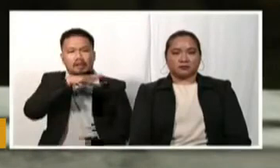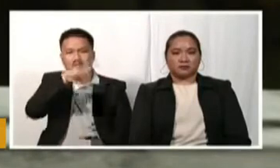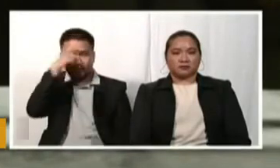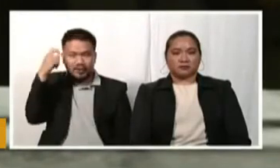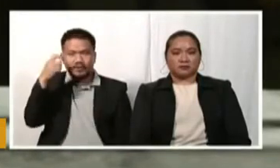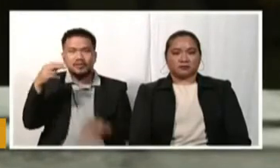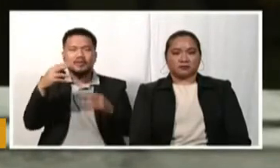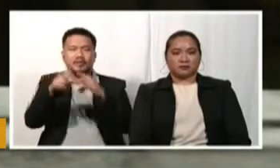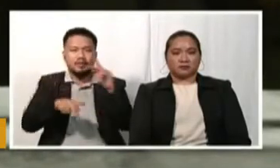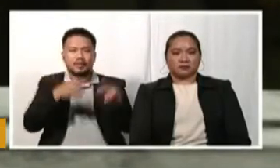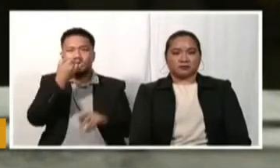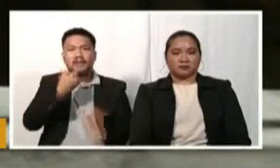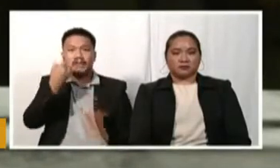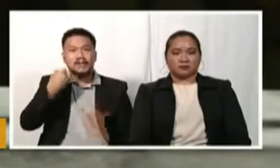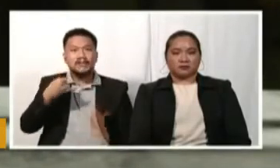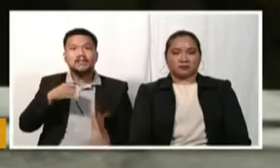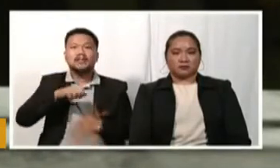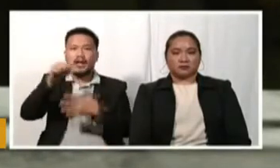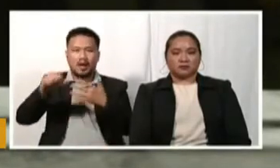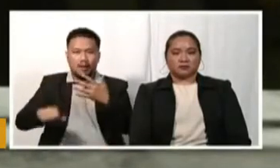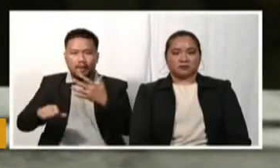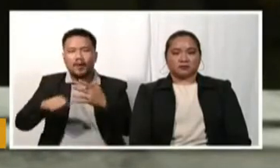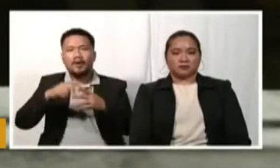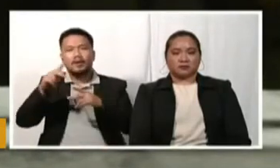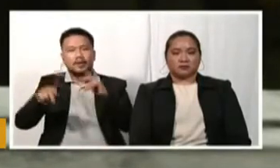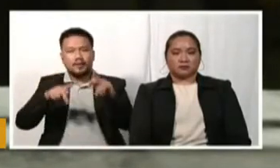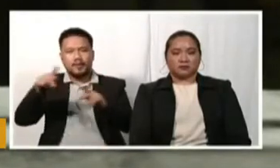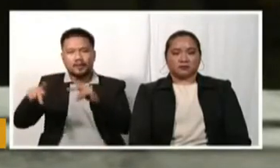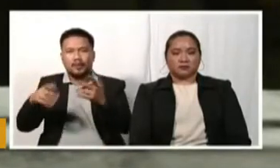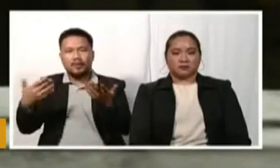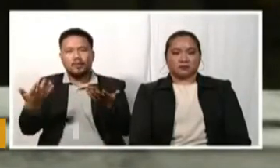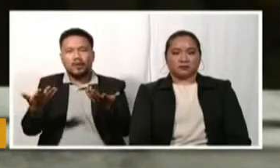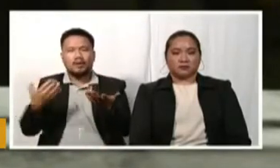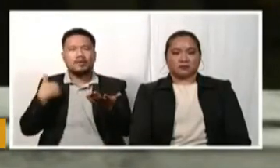among the nations where they came.